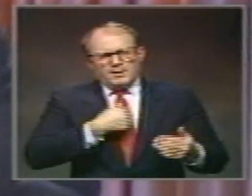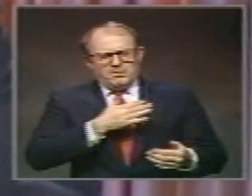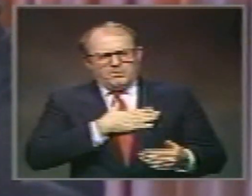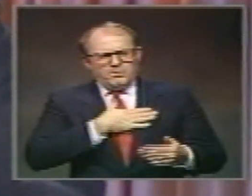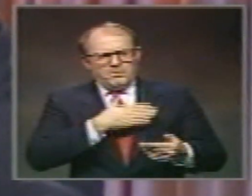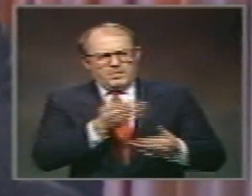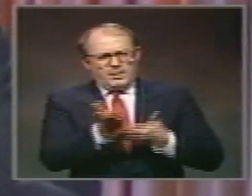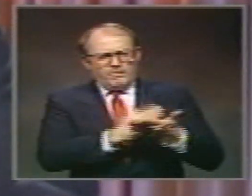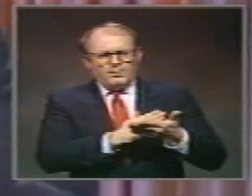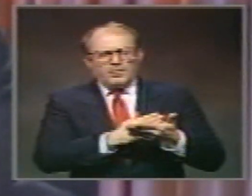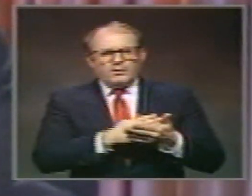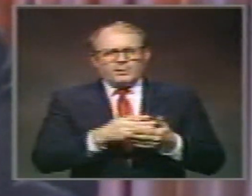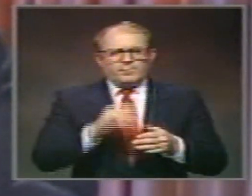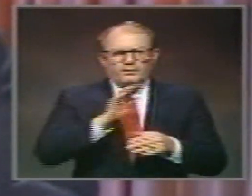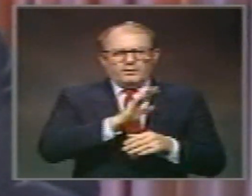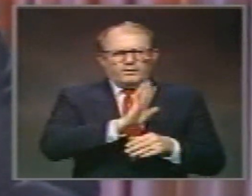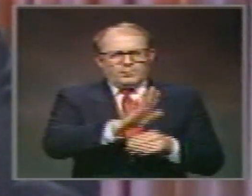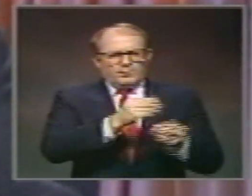goods that falleth to me."